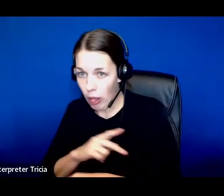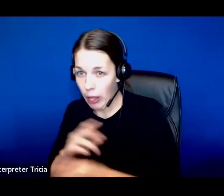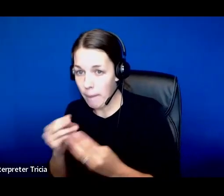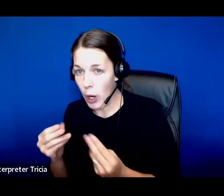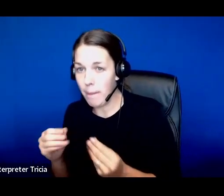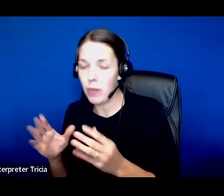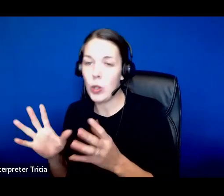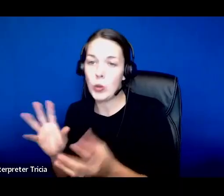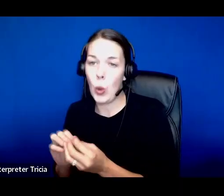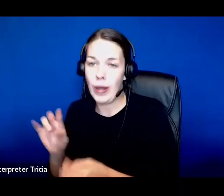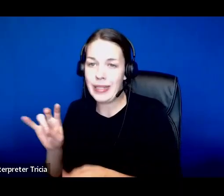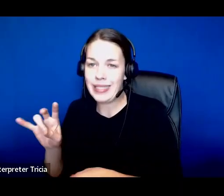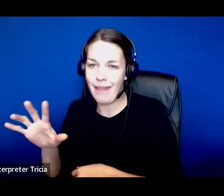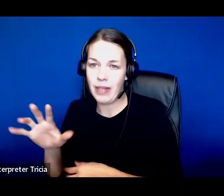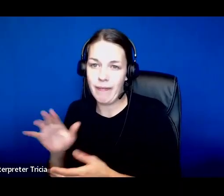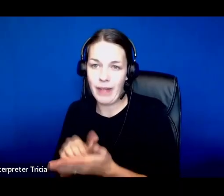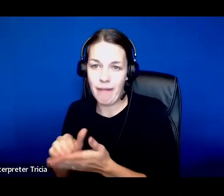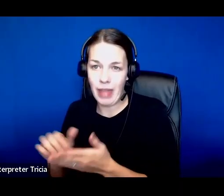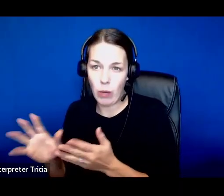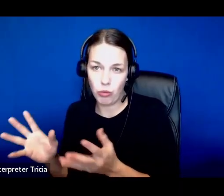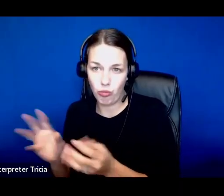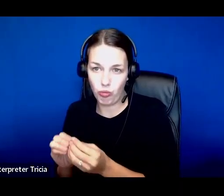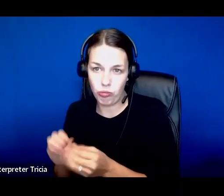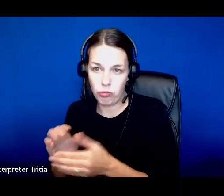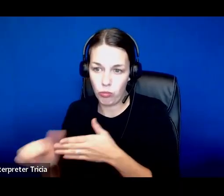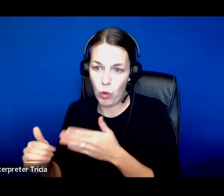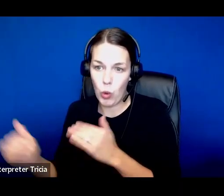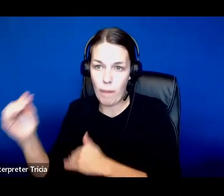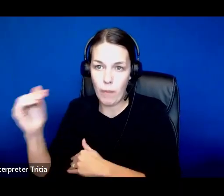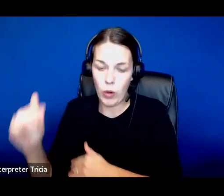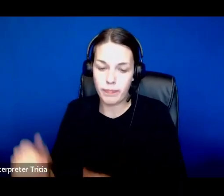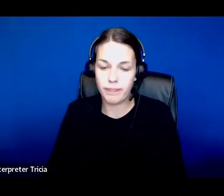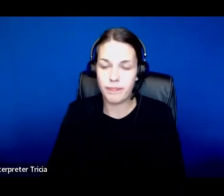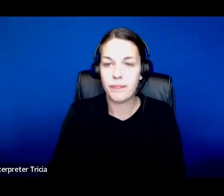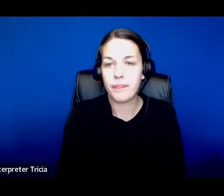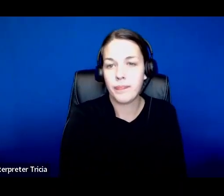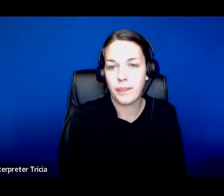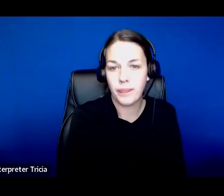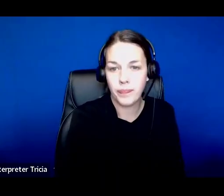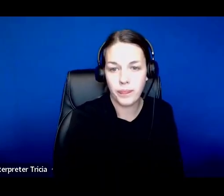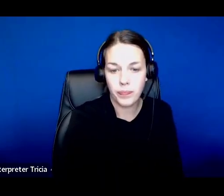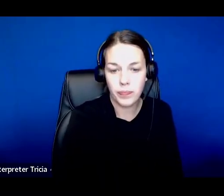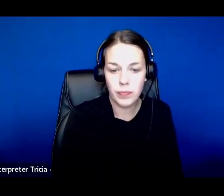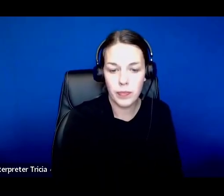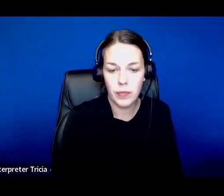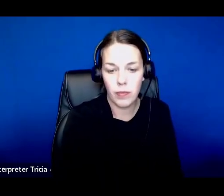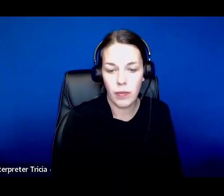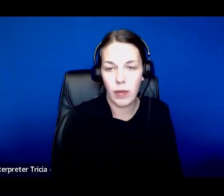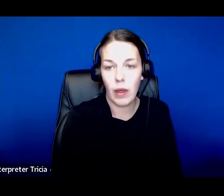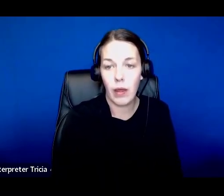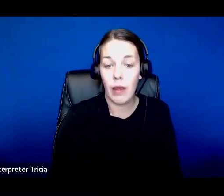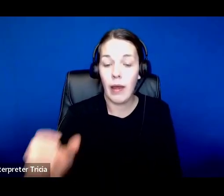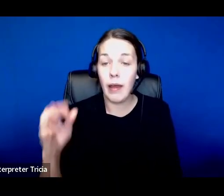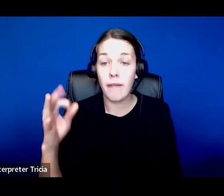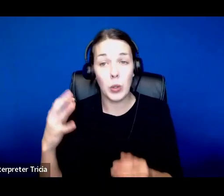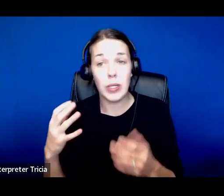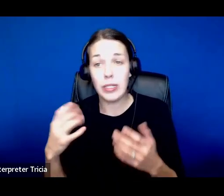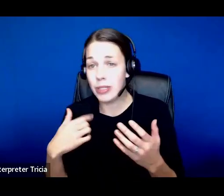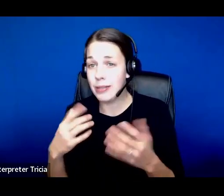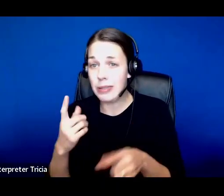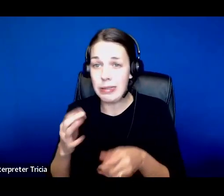worth a total of $75,000 or more. So if you can add beneficiaries to